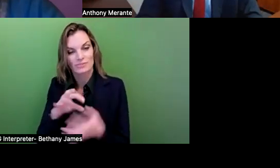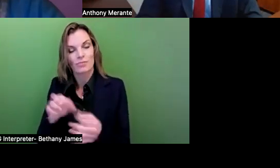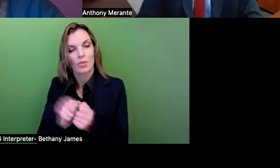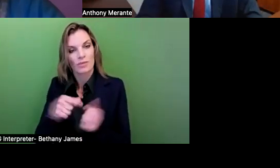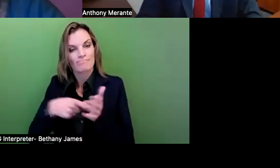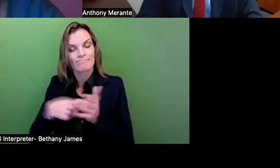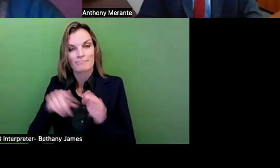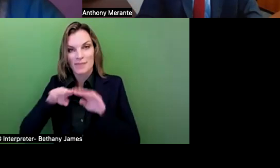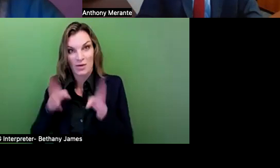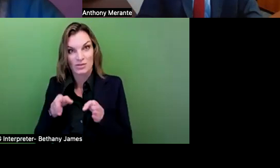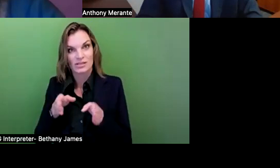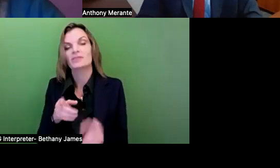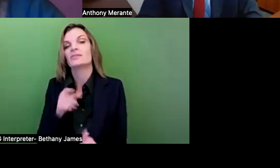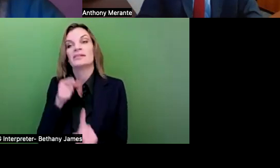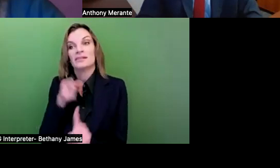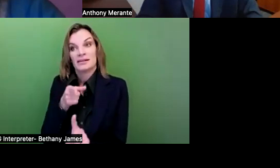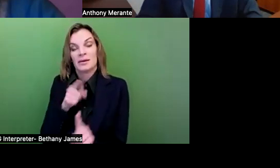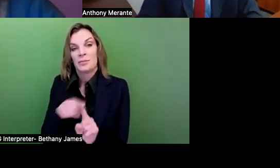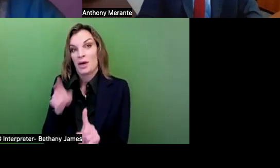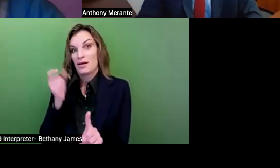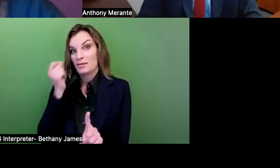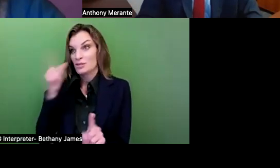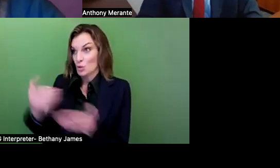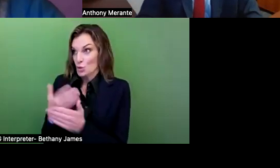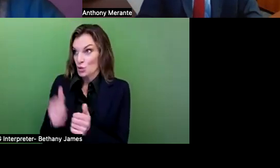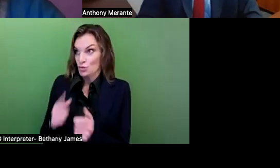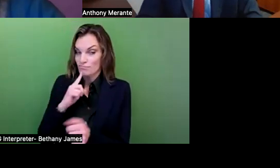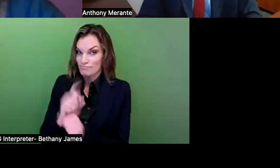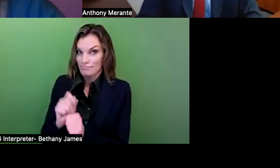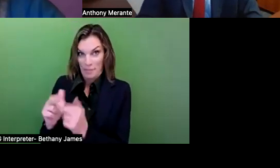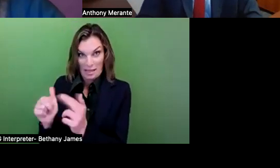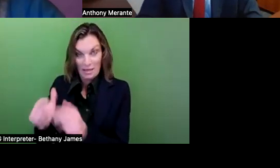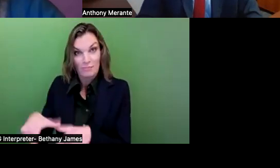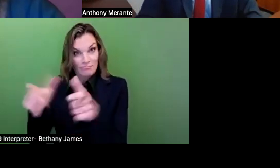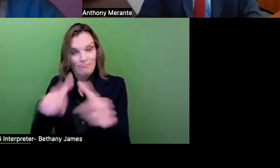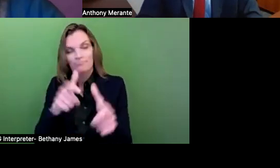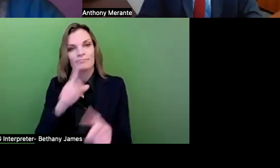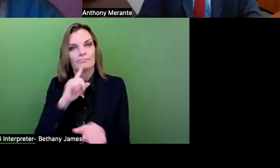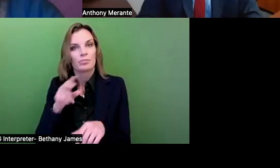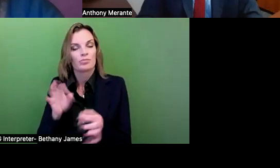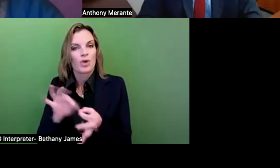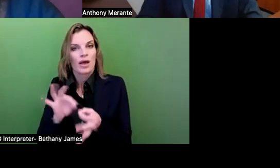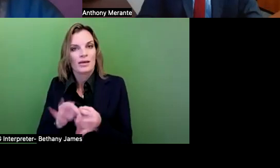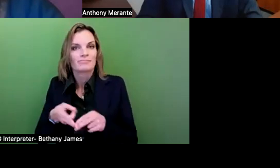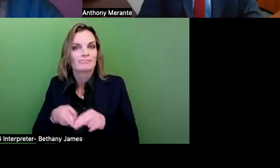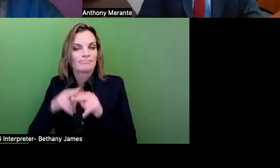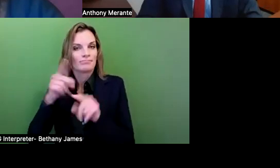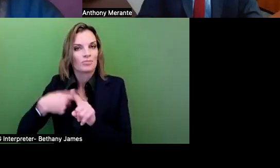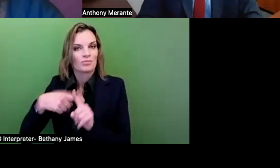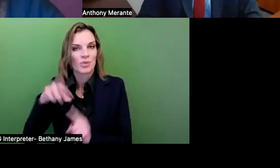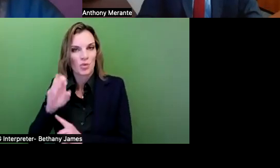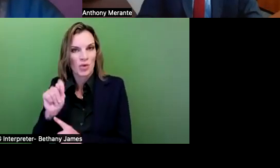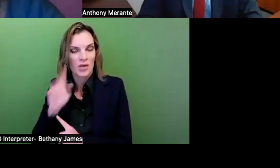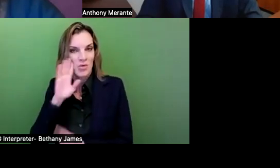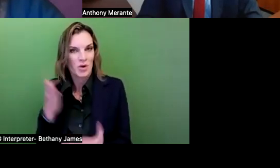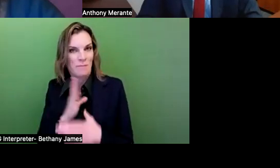because it has driven the rents here in the city of Yonkers through the roof. Whether you're with the average median income,